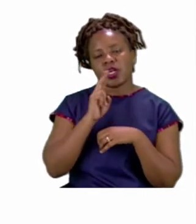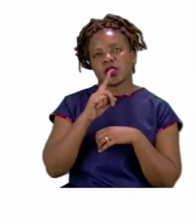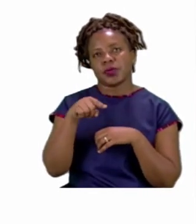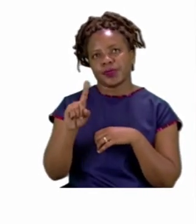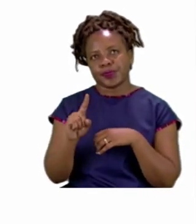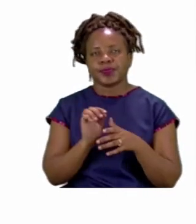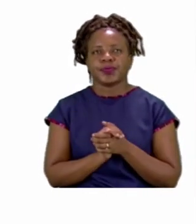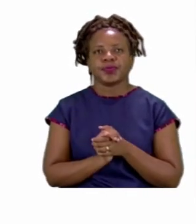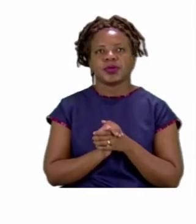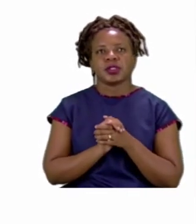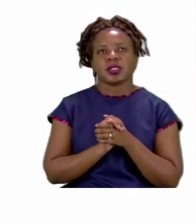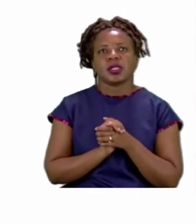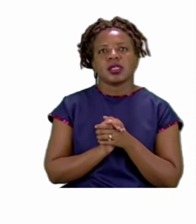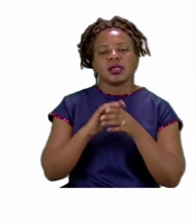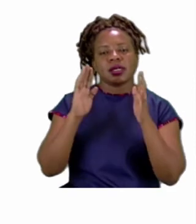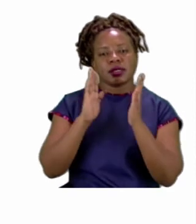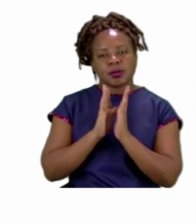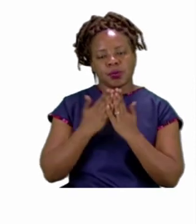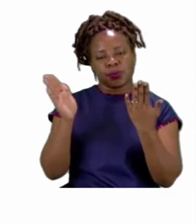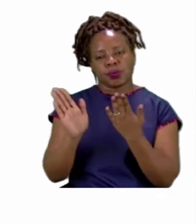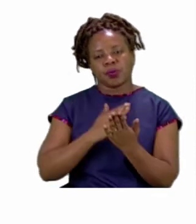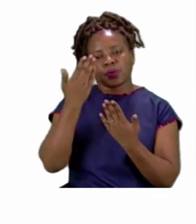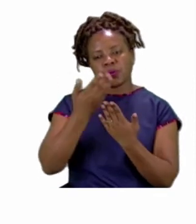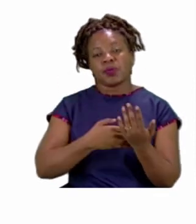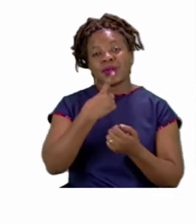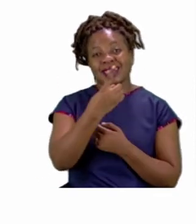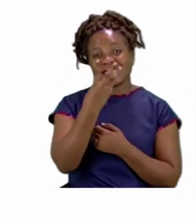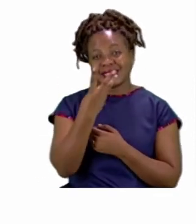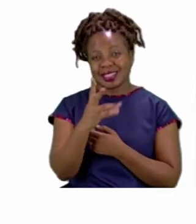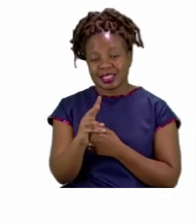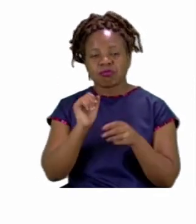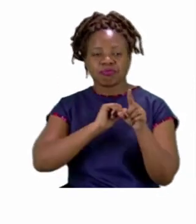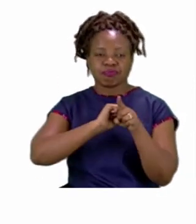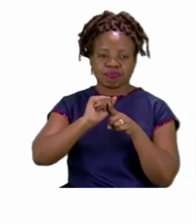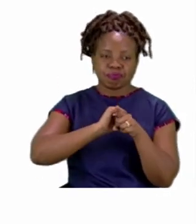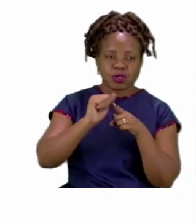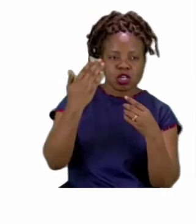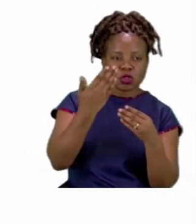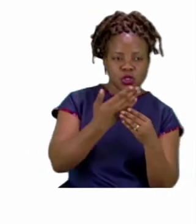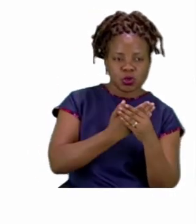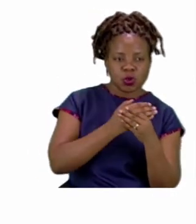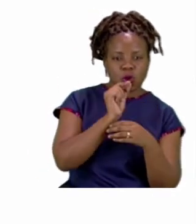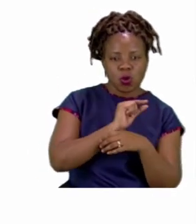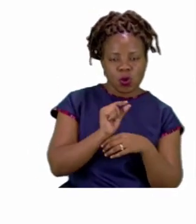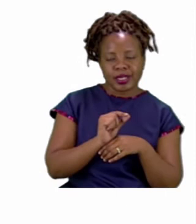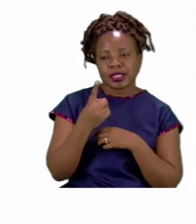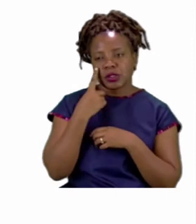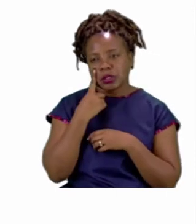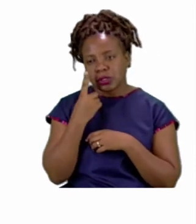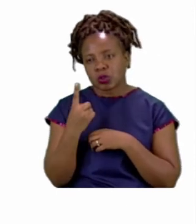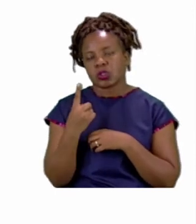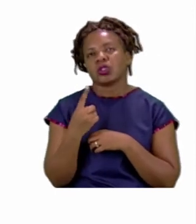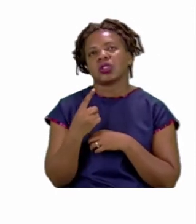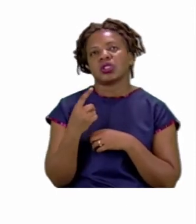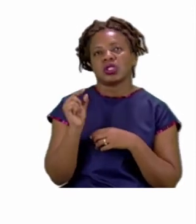some vocabulary as well as some sight words. Now, remember, vocabulary words are very